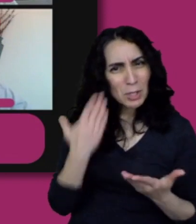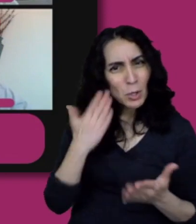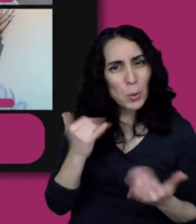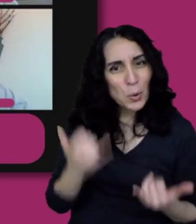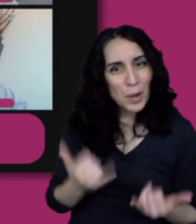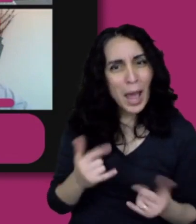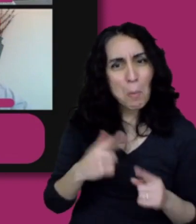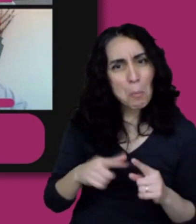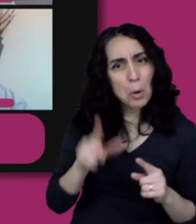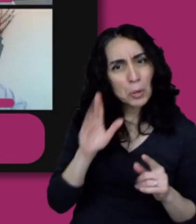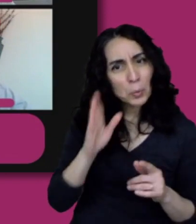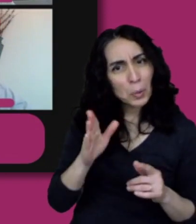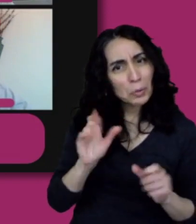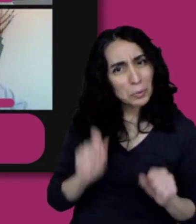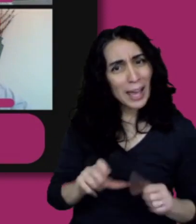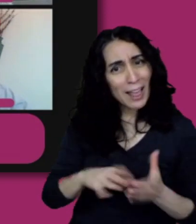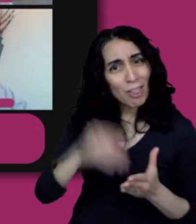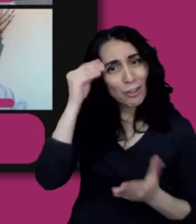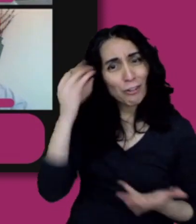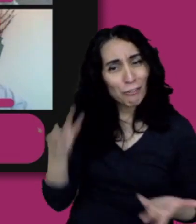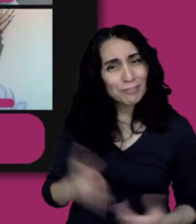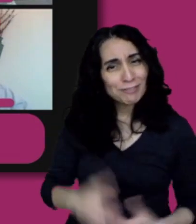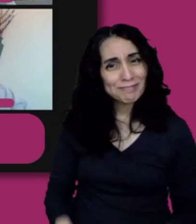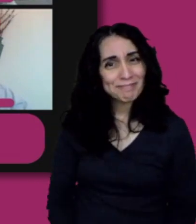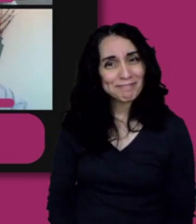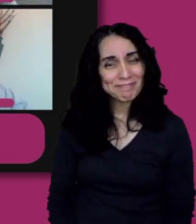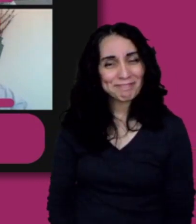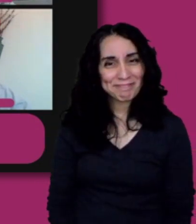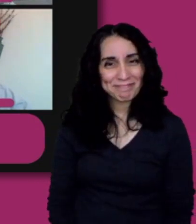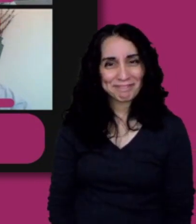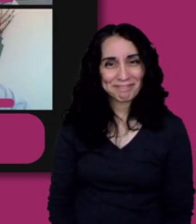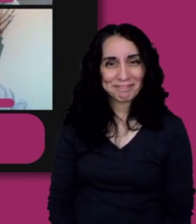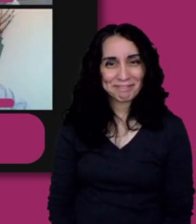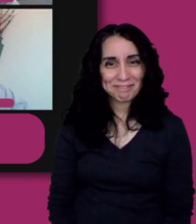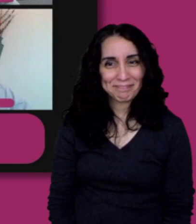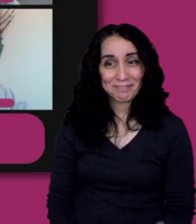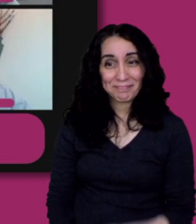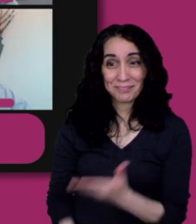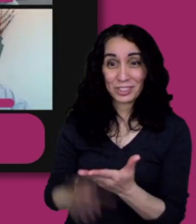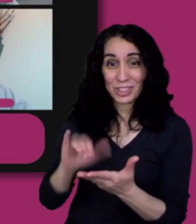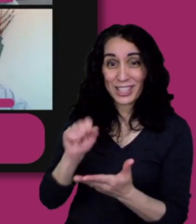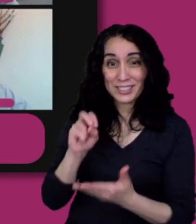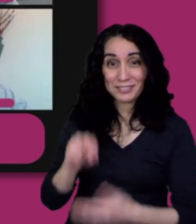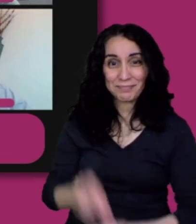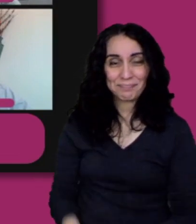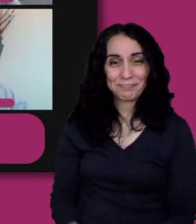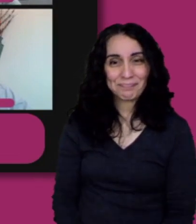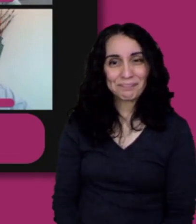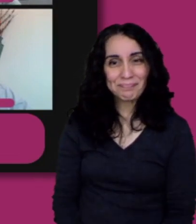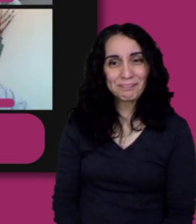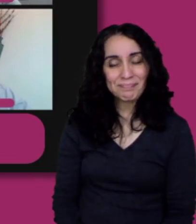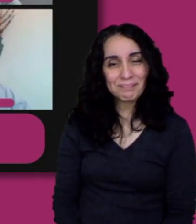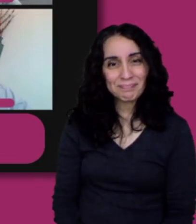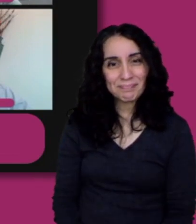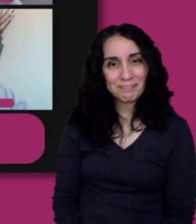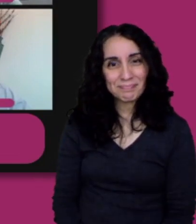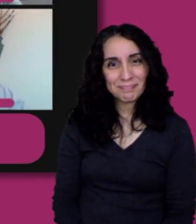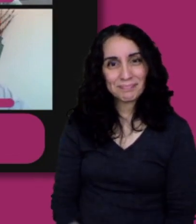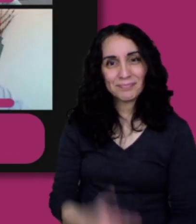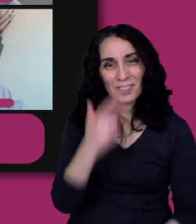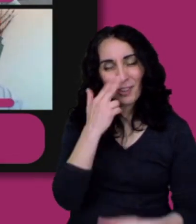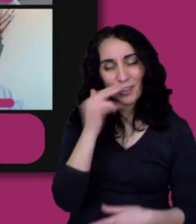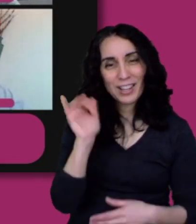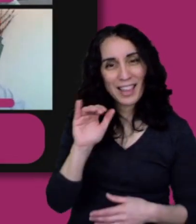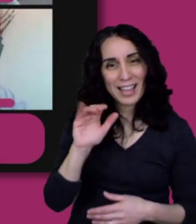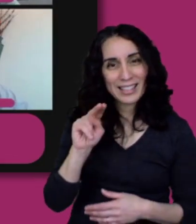now, but you will, you can. I think that's what I've learned. Nice. And Jason? It's sort of funny,